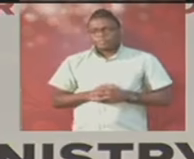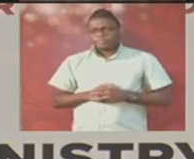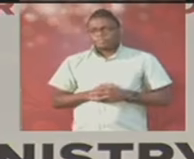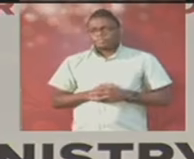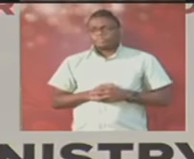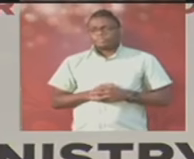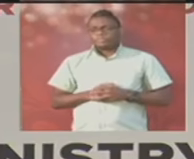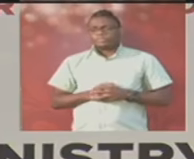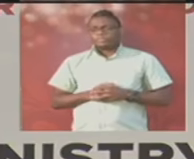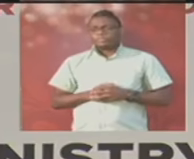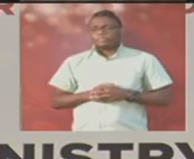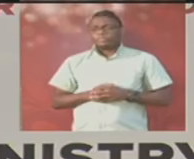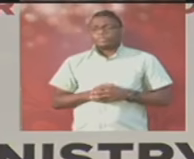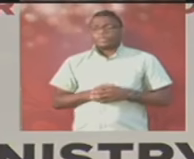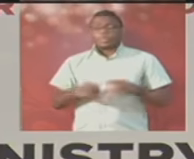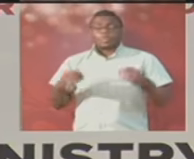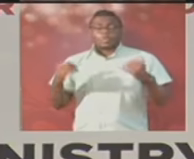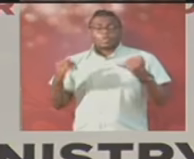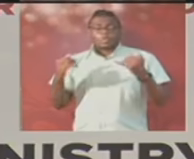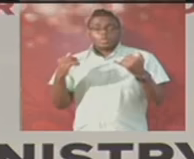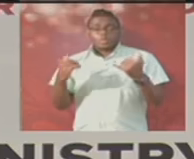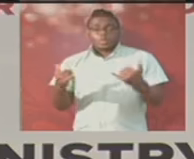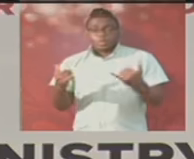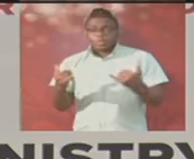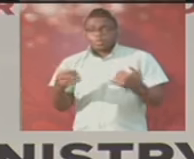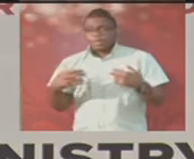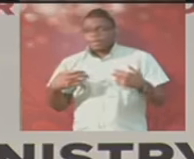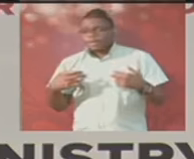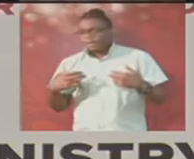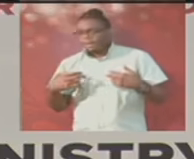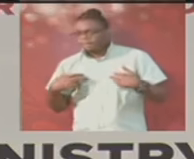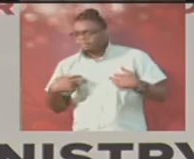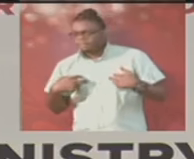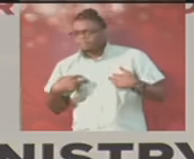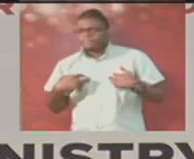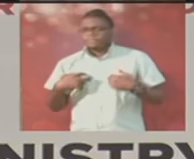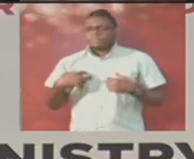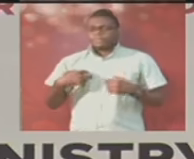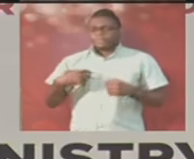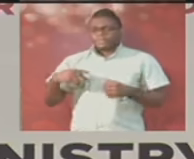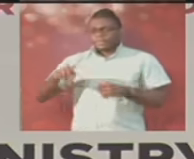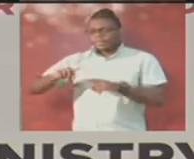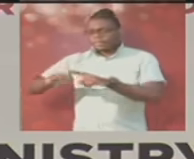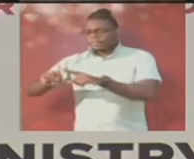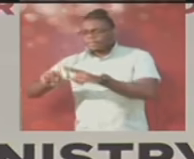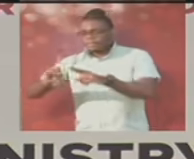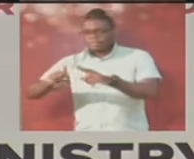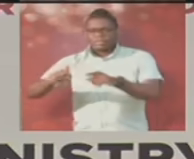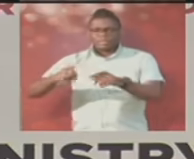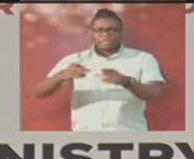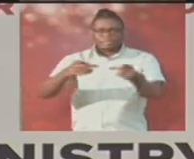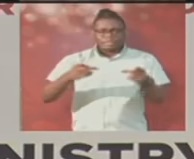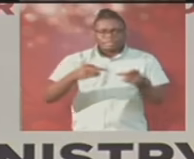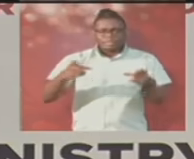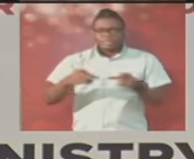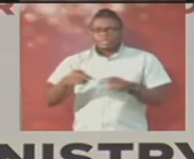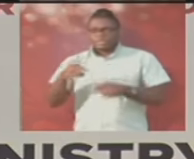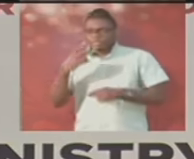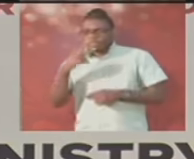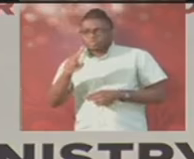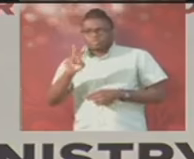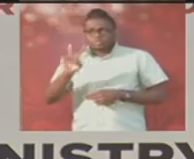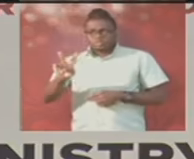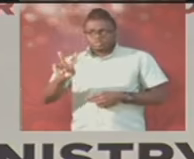this time in Trinidad and Tobago, where we have 13 facilities, approximately 12 of those facilities are above the